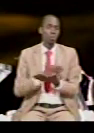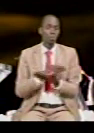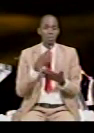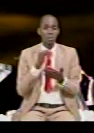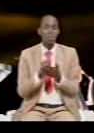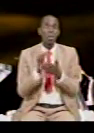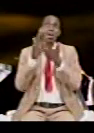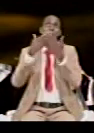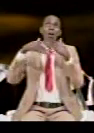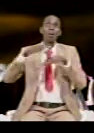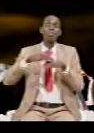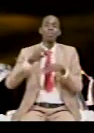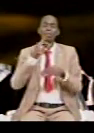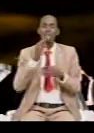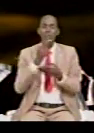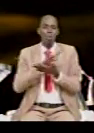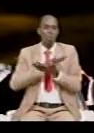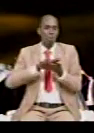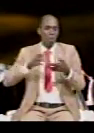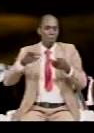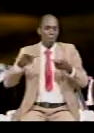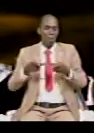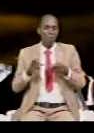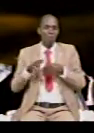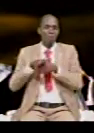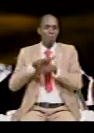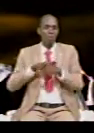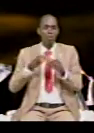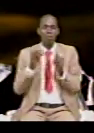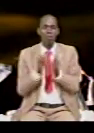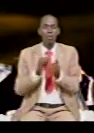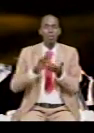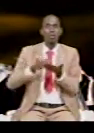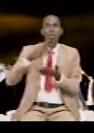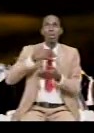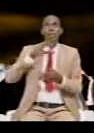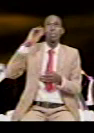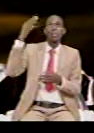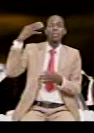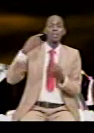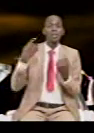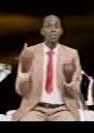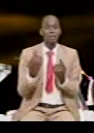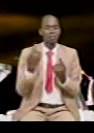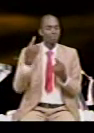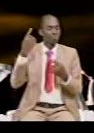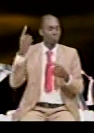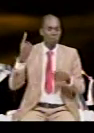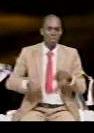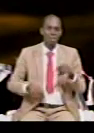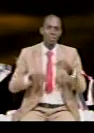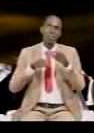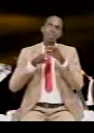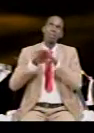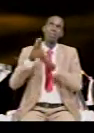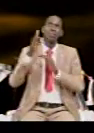holy place filled with glory and grace. Sin can never enter